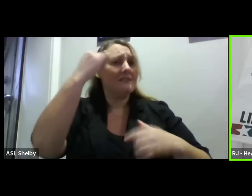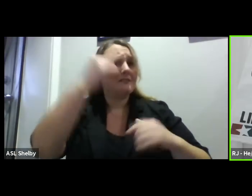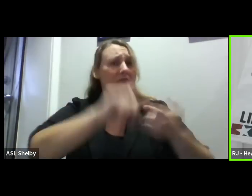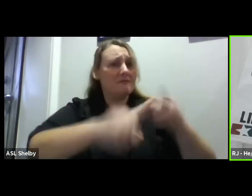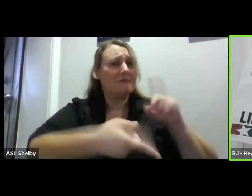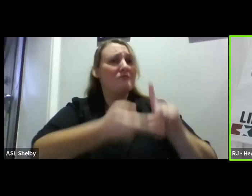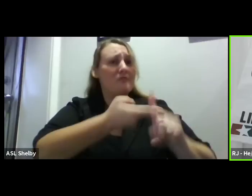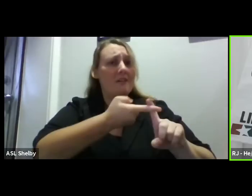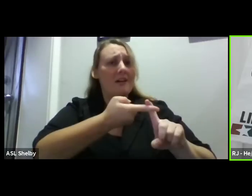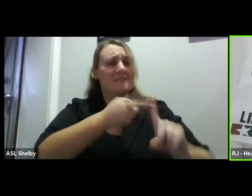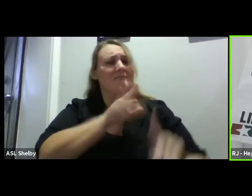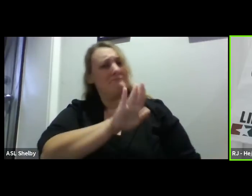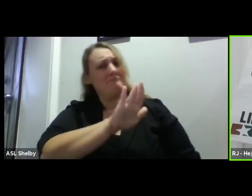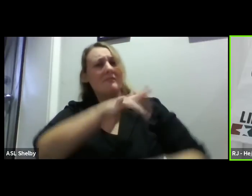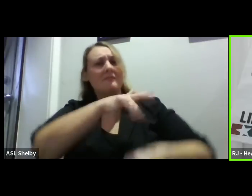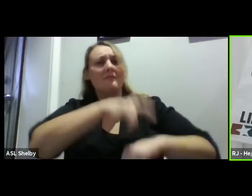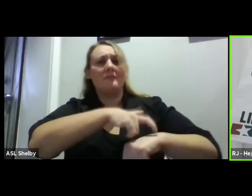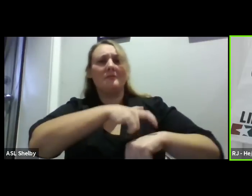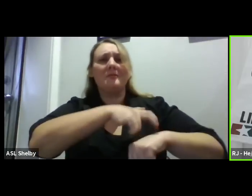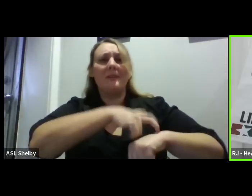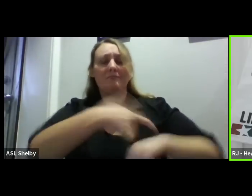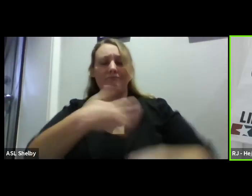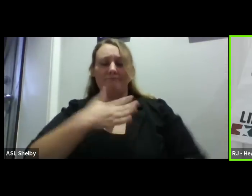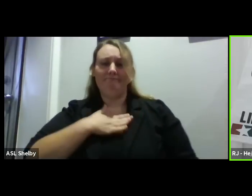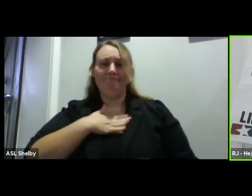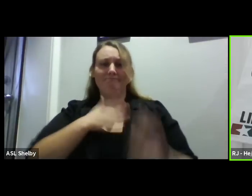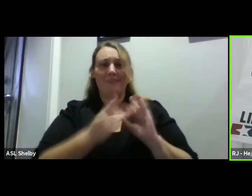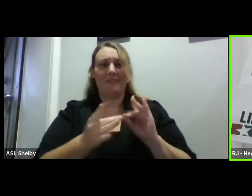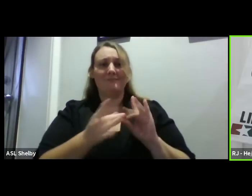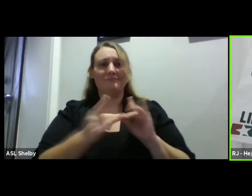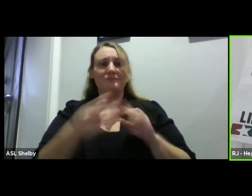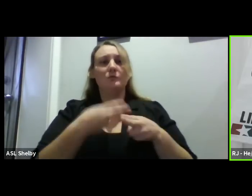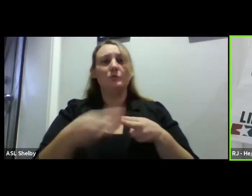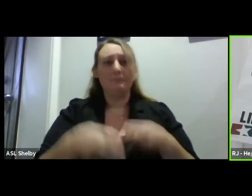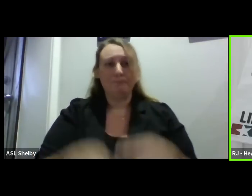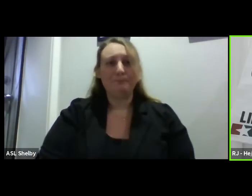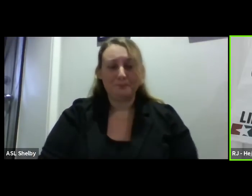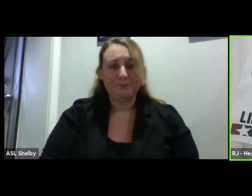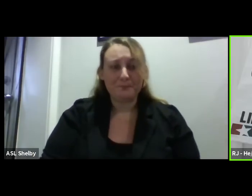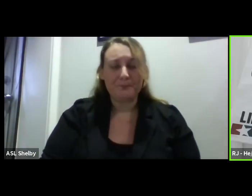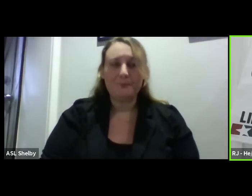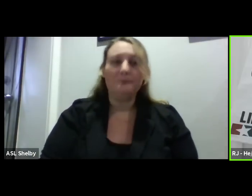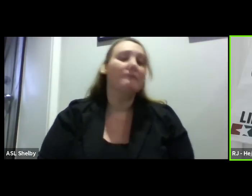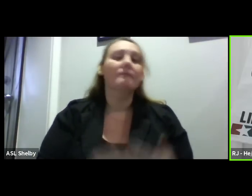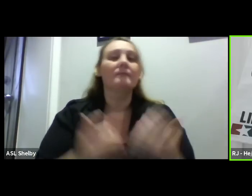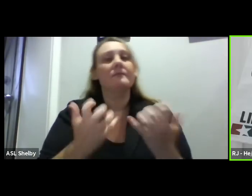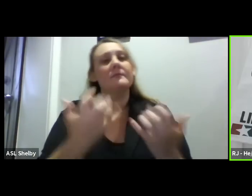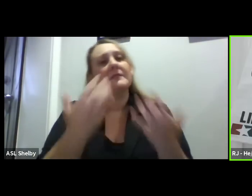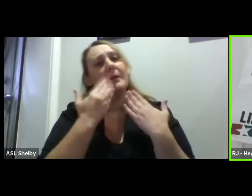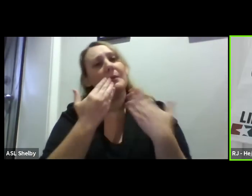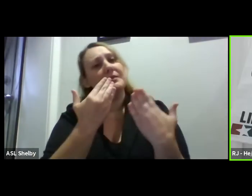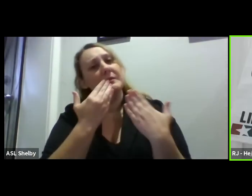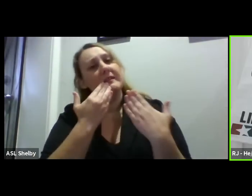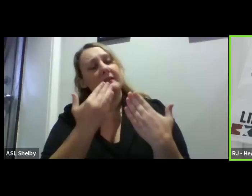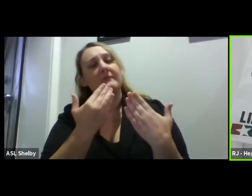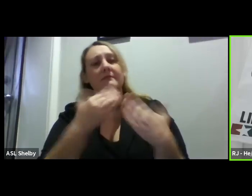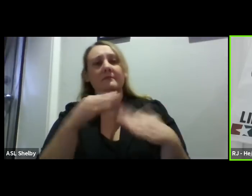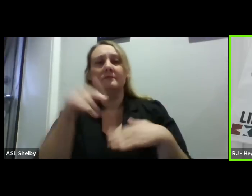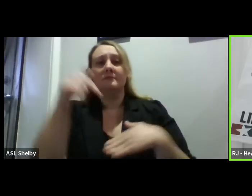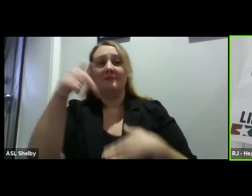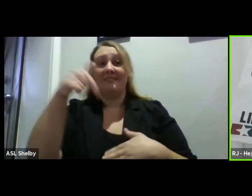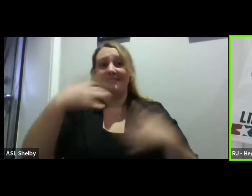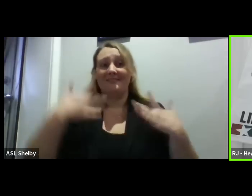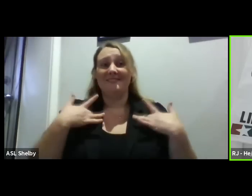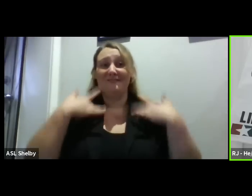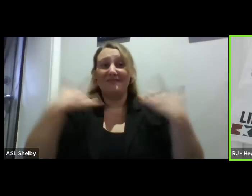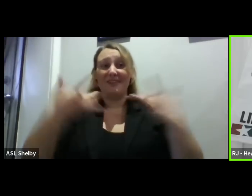on today's call. I want to thank all of the organizers who have spent many hours on this event and make